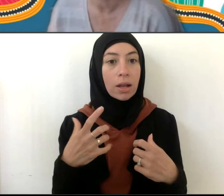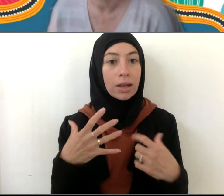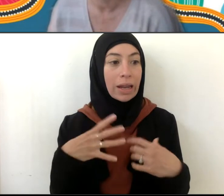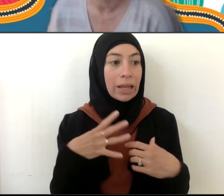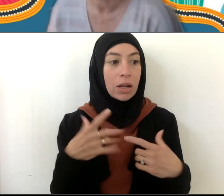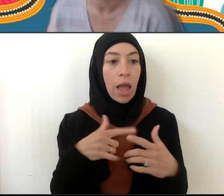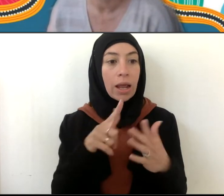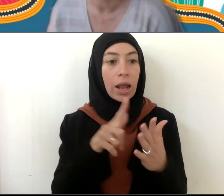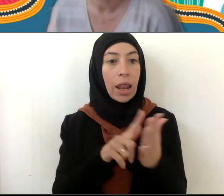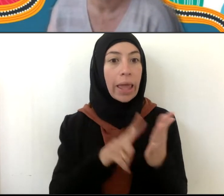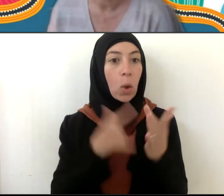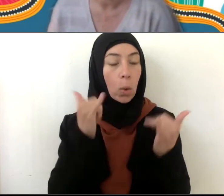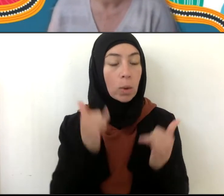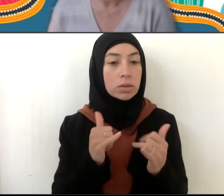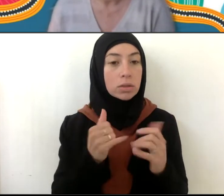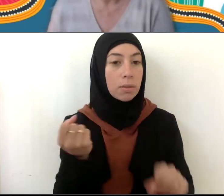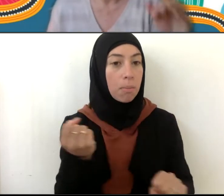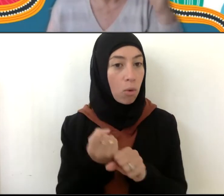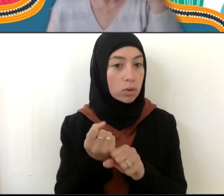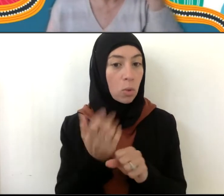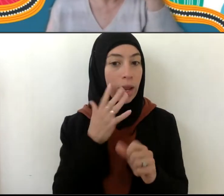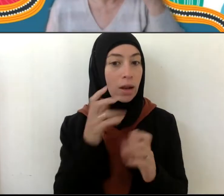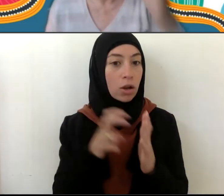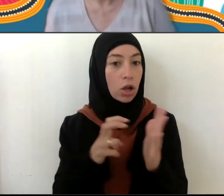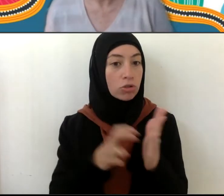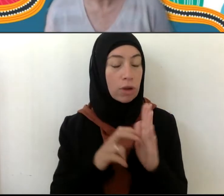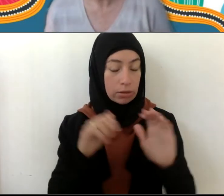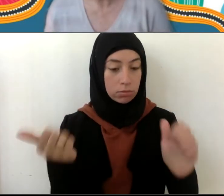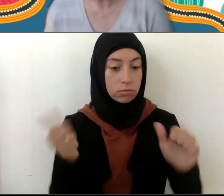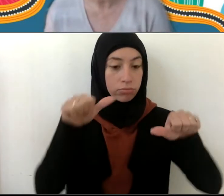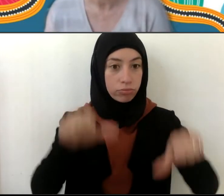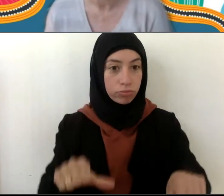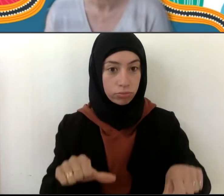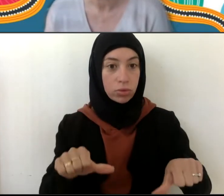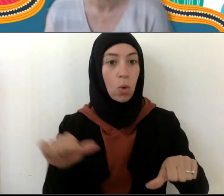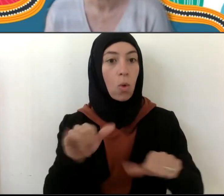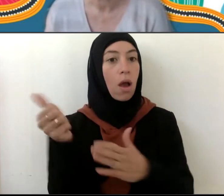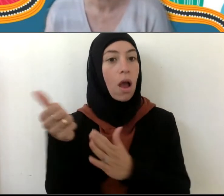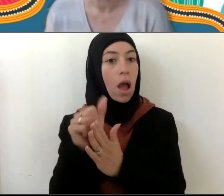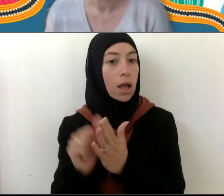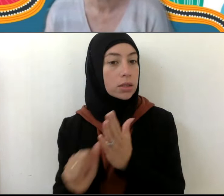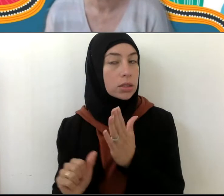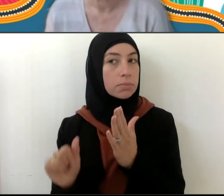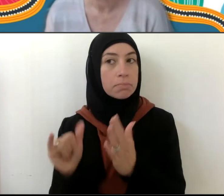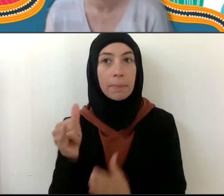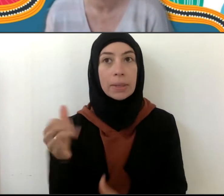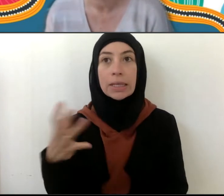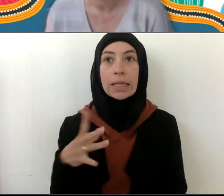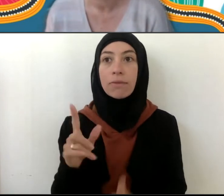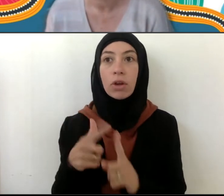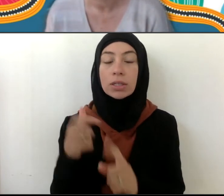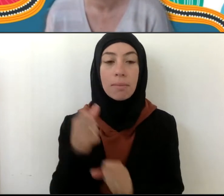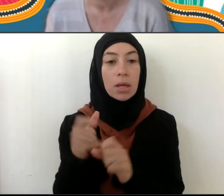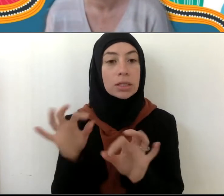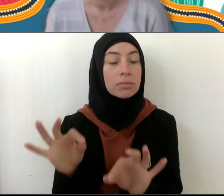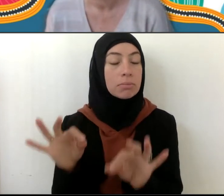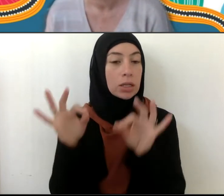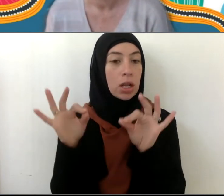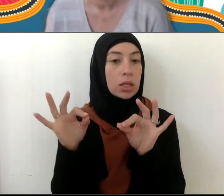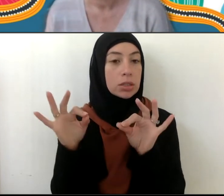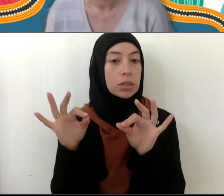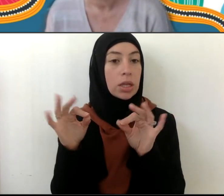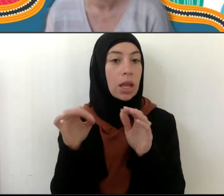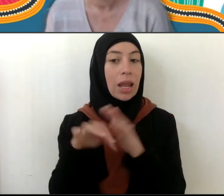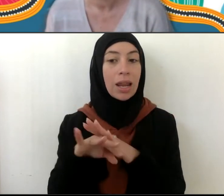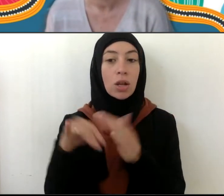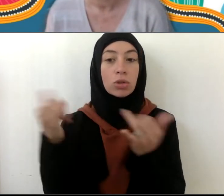they're resolving the contracts. Artists might have, specialists if they're working in a socially